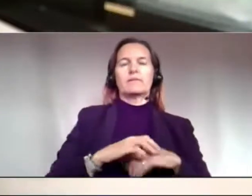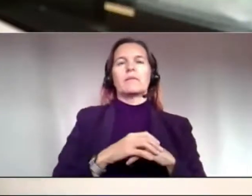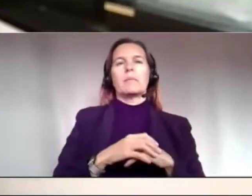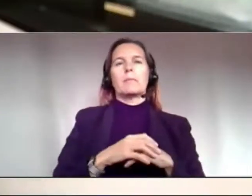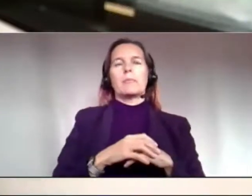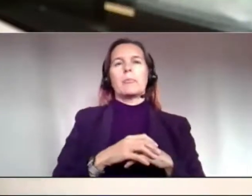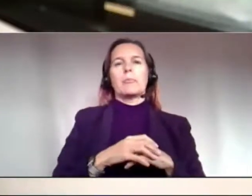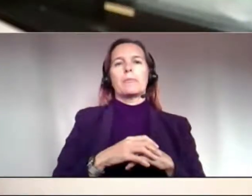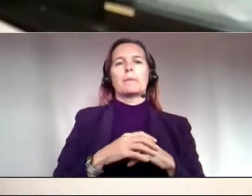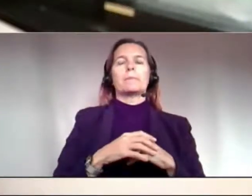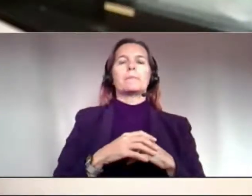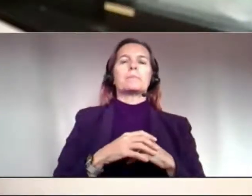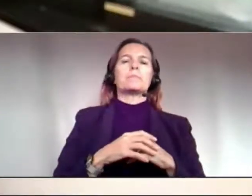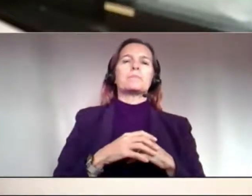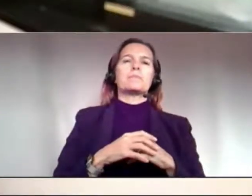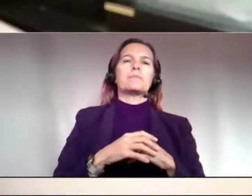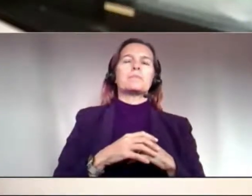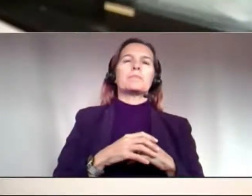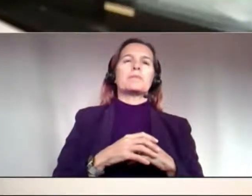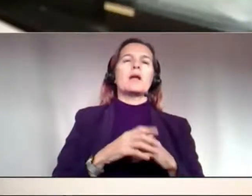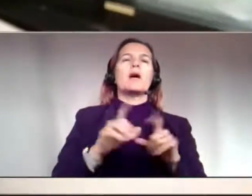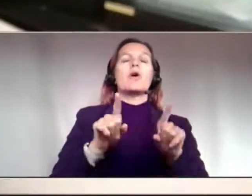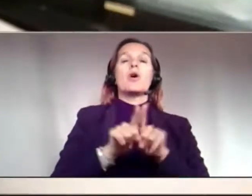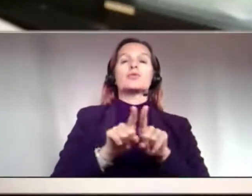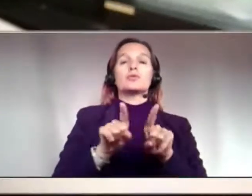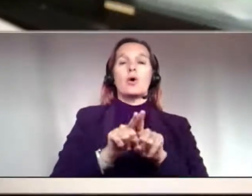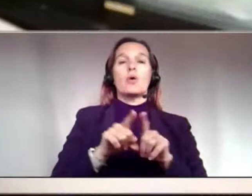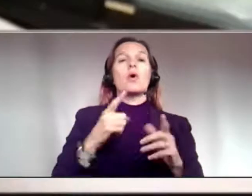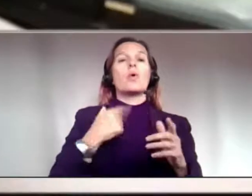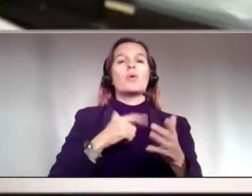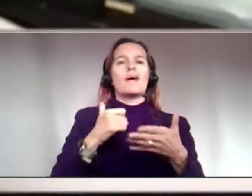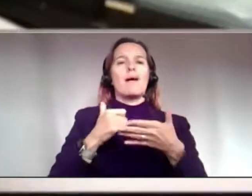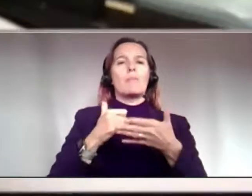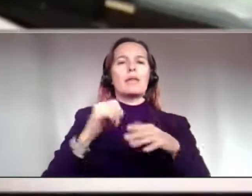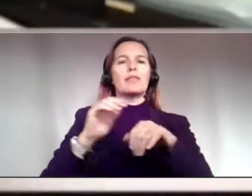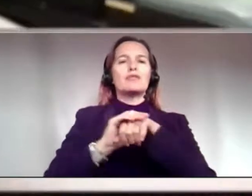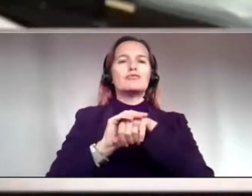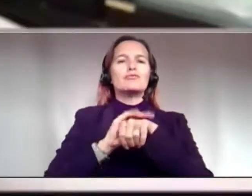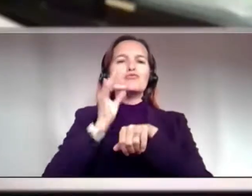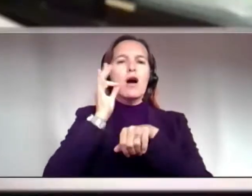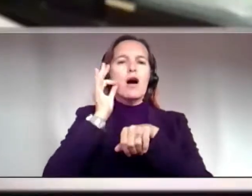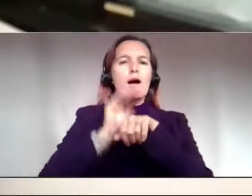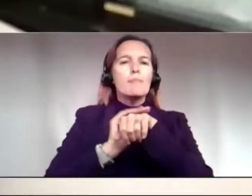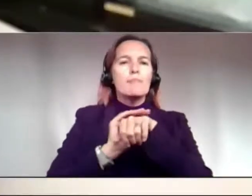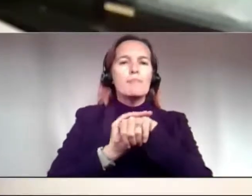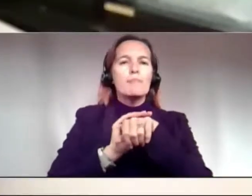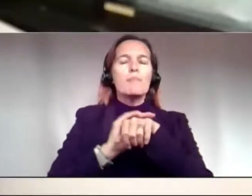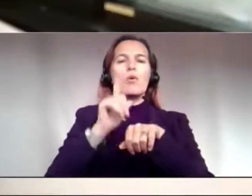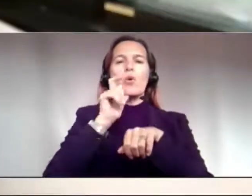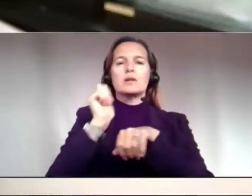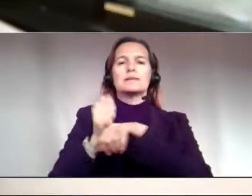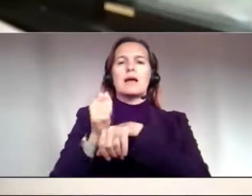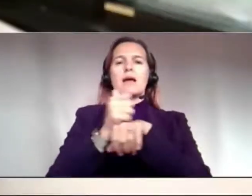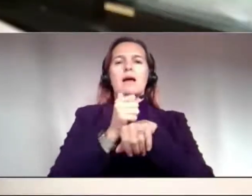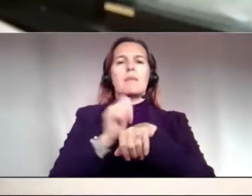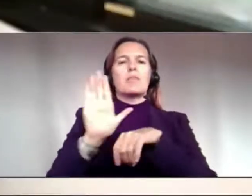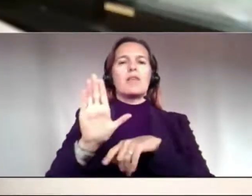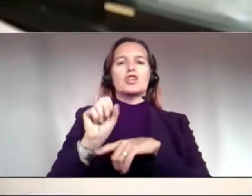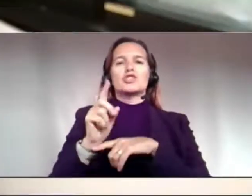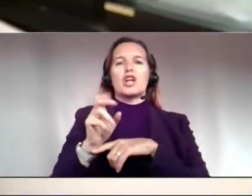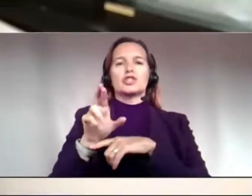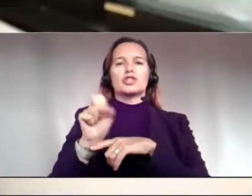fires. We are also assisting tribes up north who are setting up their own shelters for our